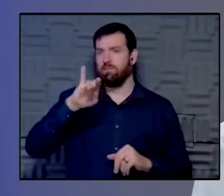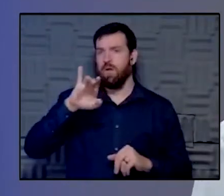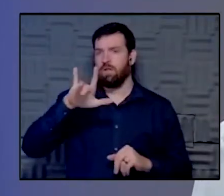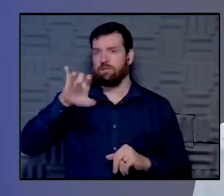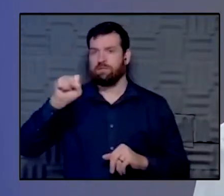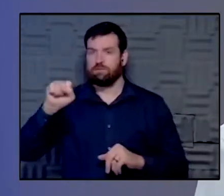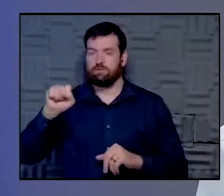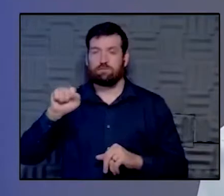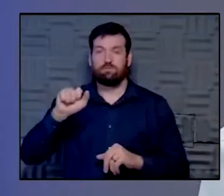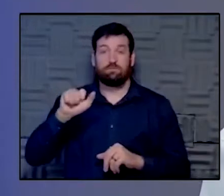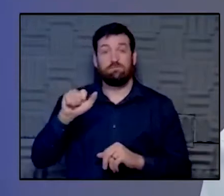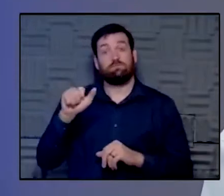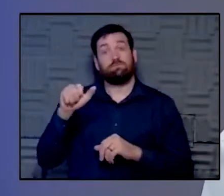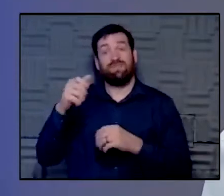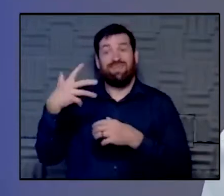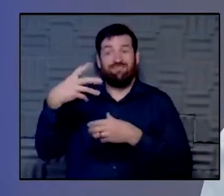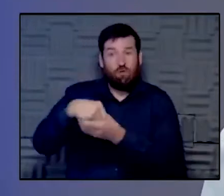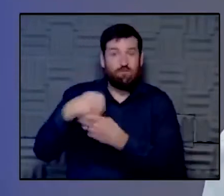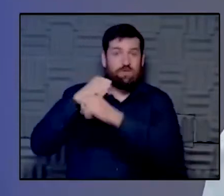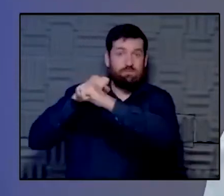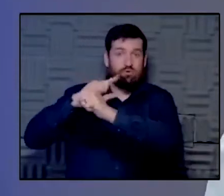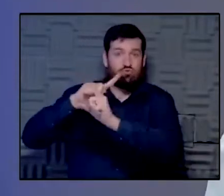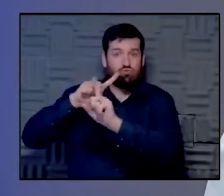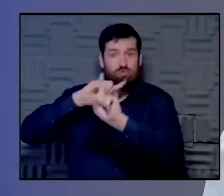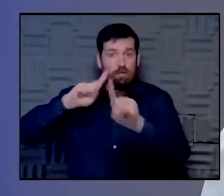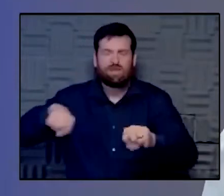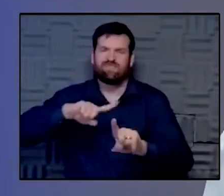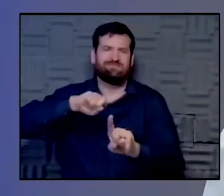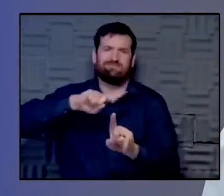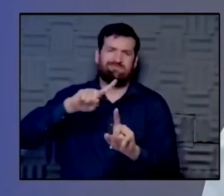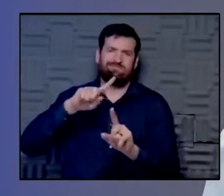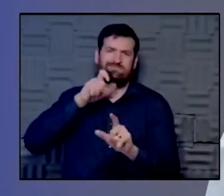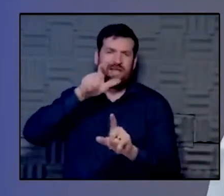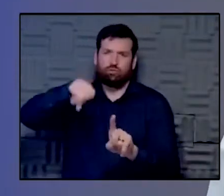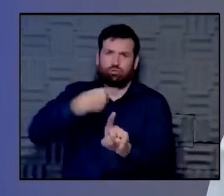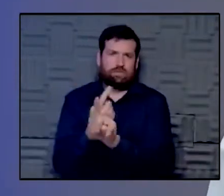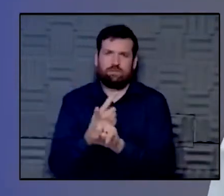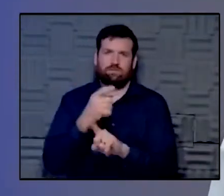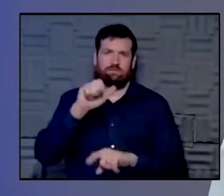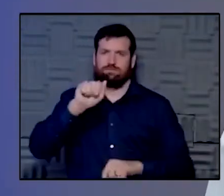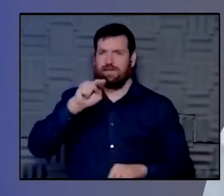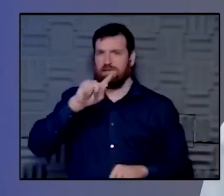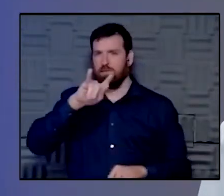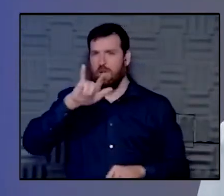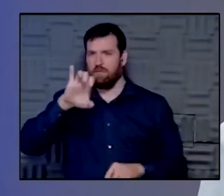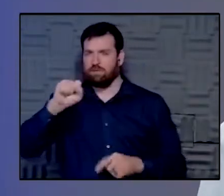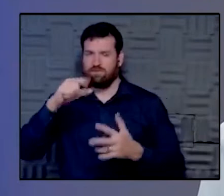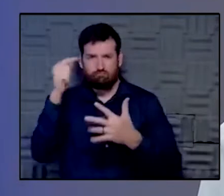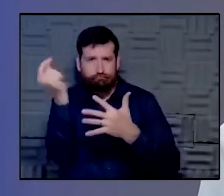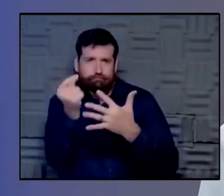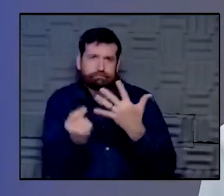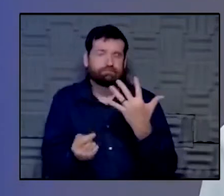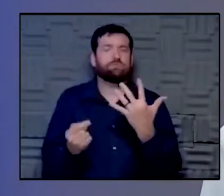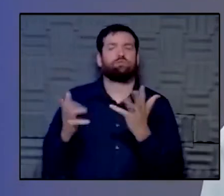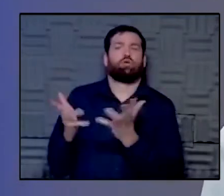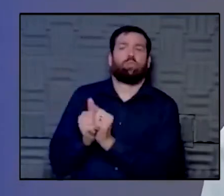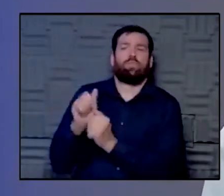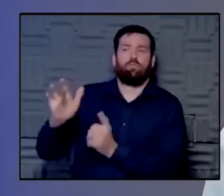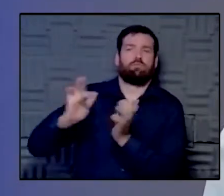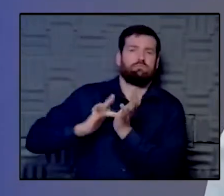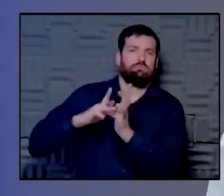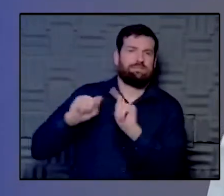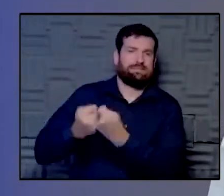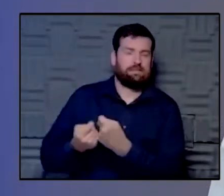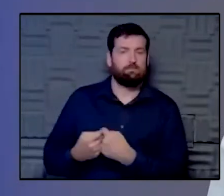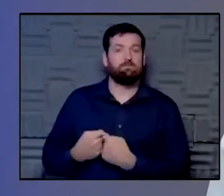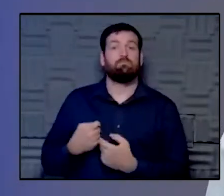things that contribute to the immune response than just antibody levels. Talk with your medical team. Understand what immunosuppressive drugs you're taking.